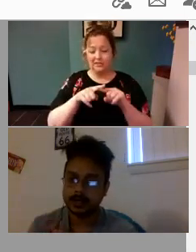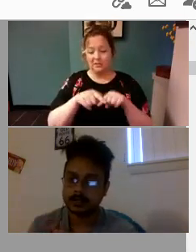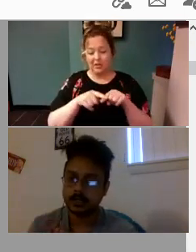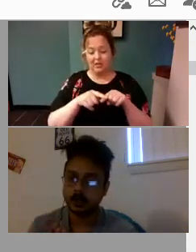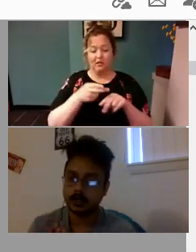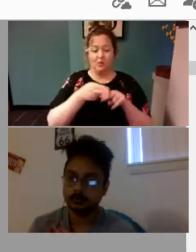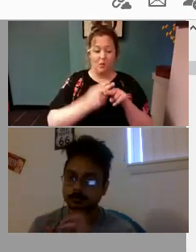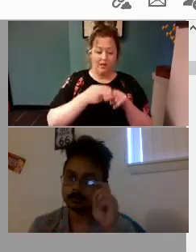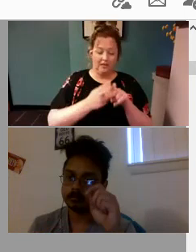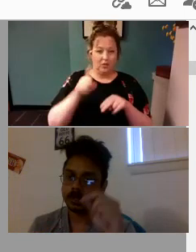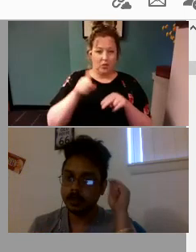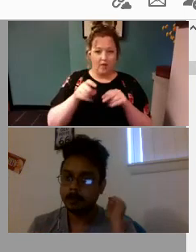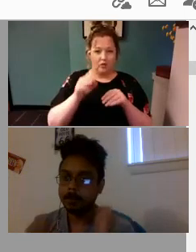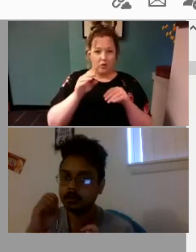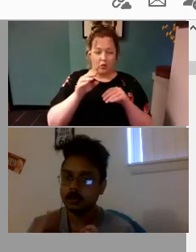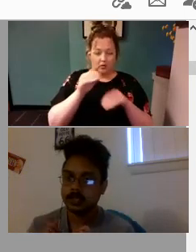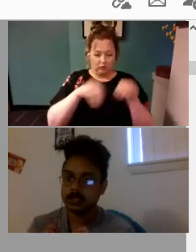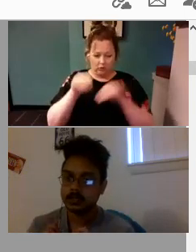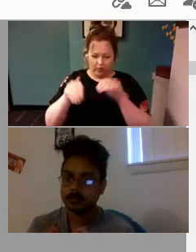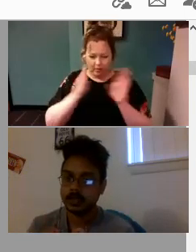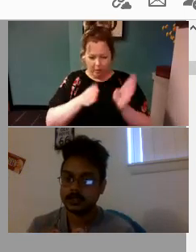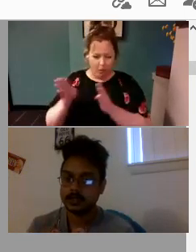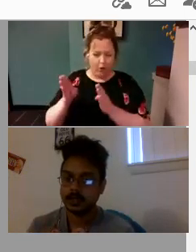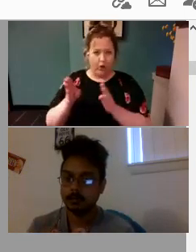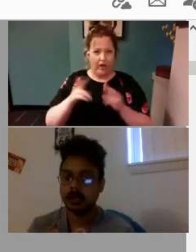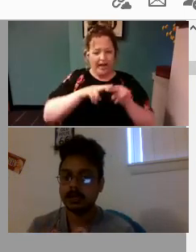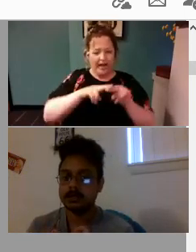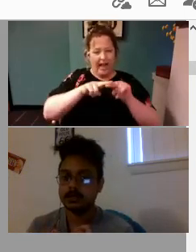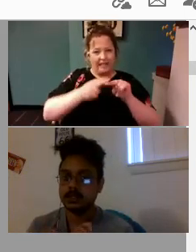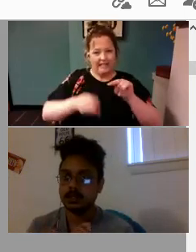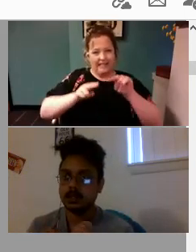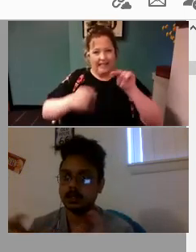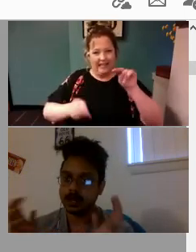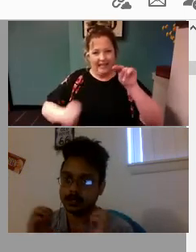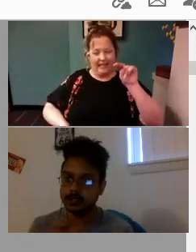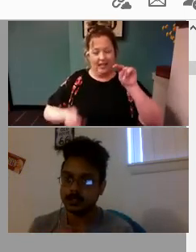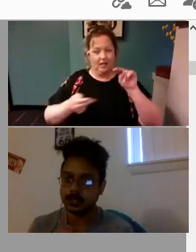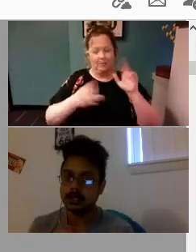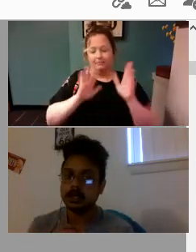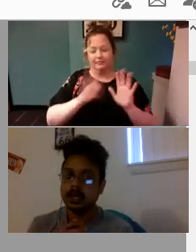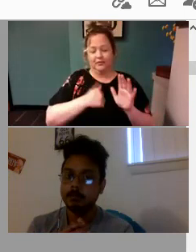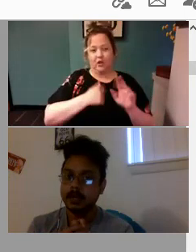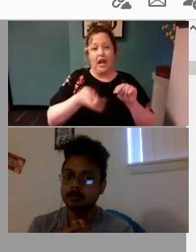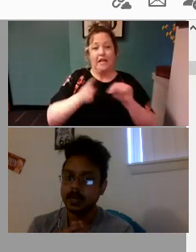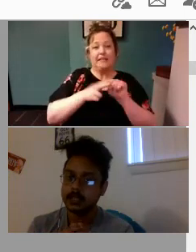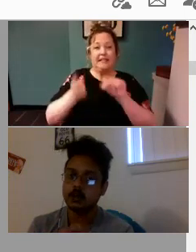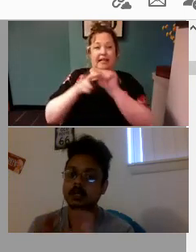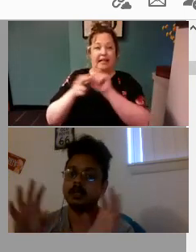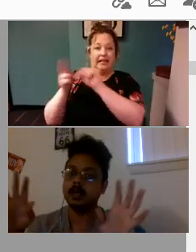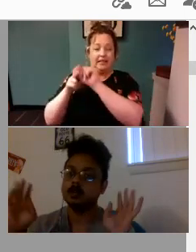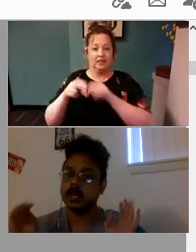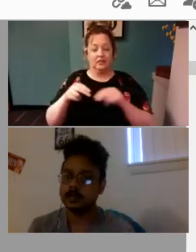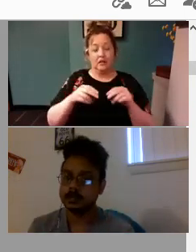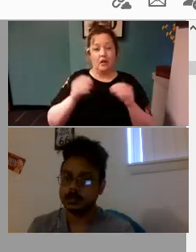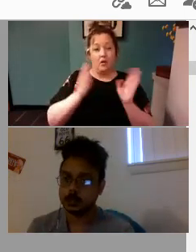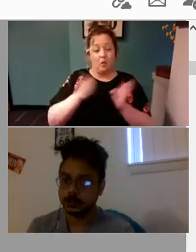their ascending order, pick those edges as they come, and essentially create this tree and make sure